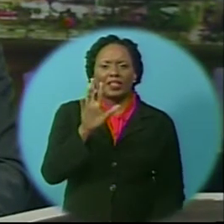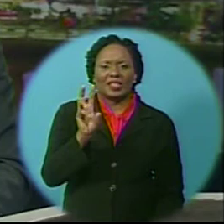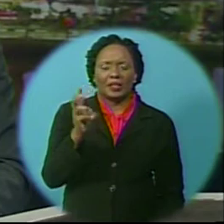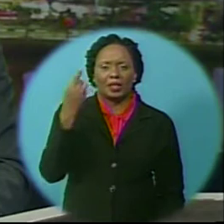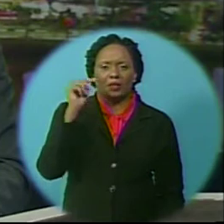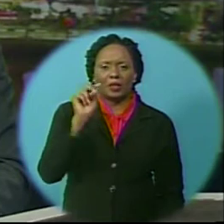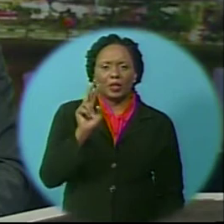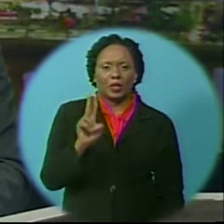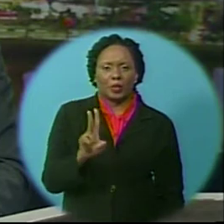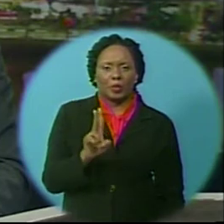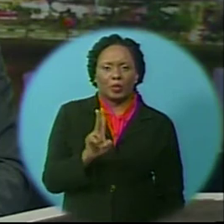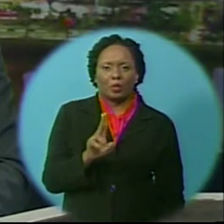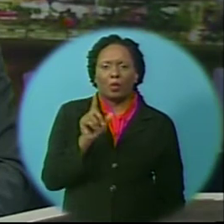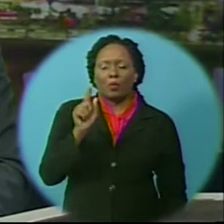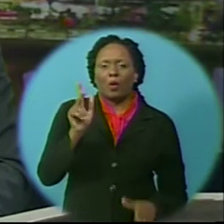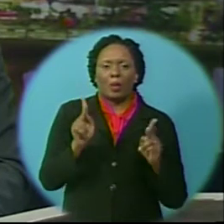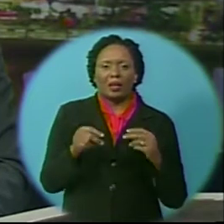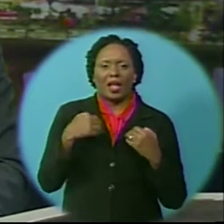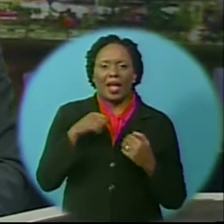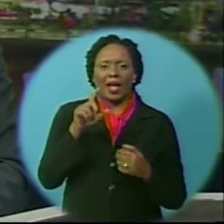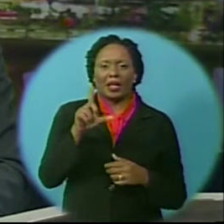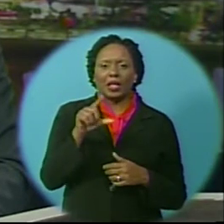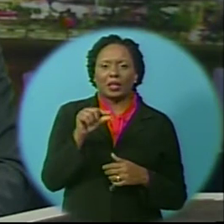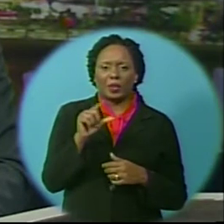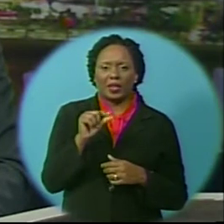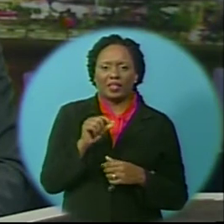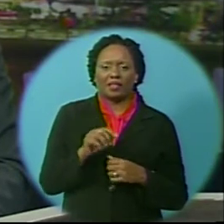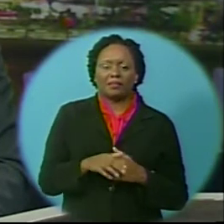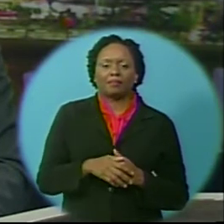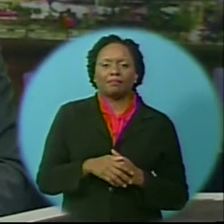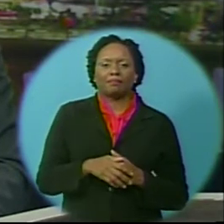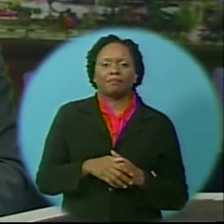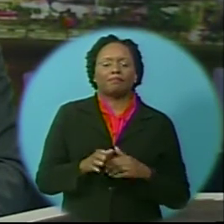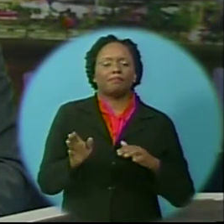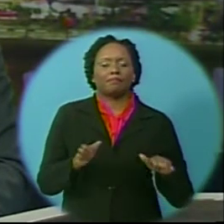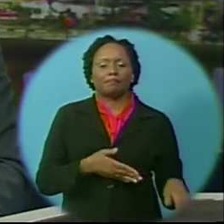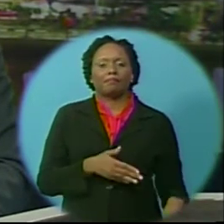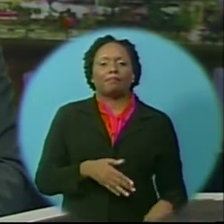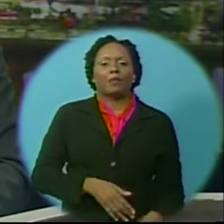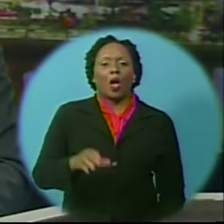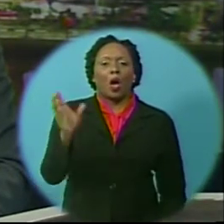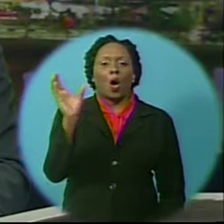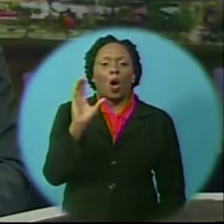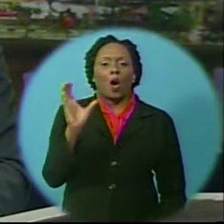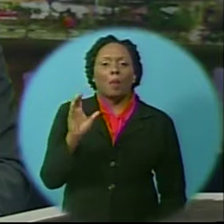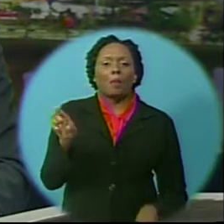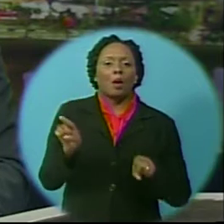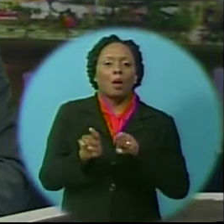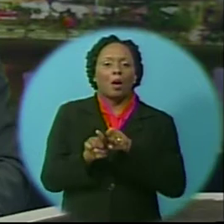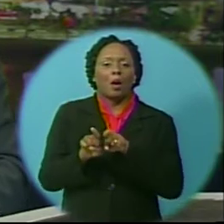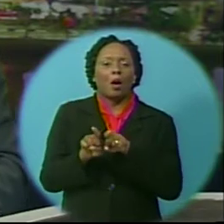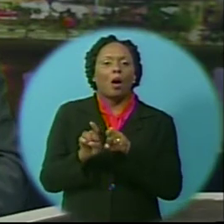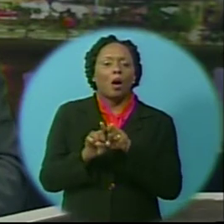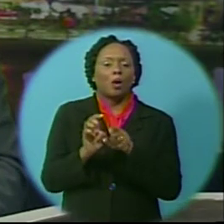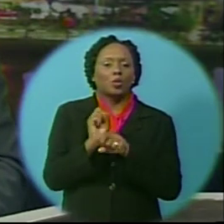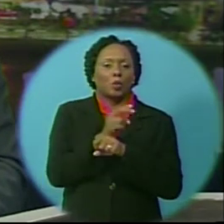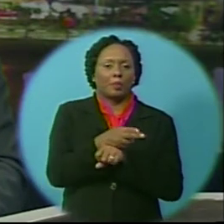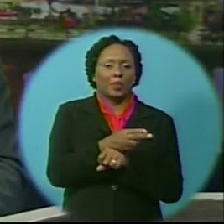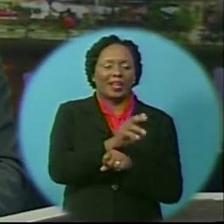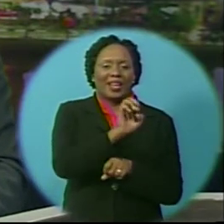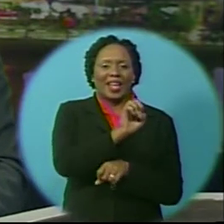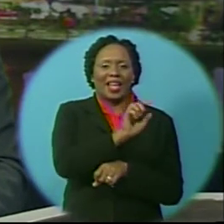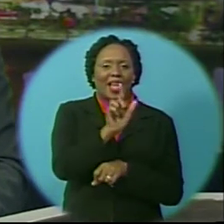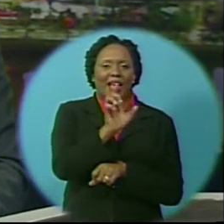2, led by an unbeaten 20 from Sadrian Ward. Meanwhile, in the other quarter-final play today, Comber also took control at